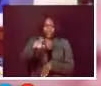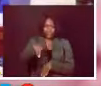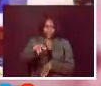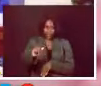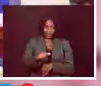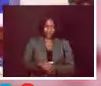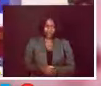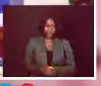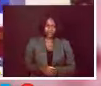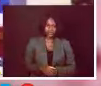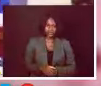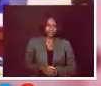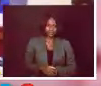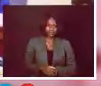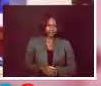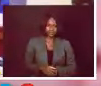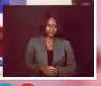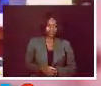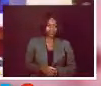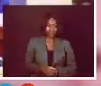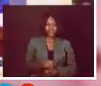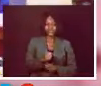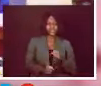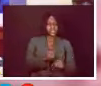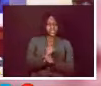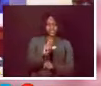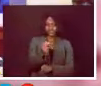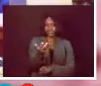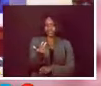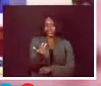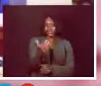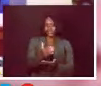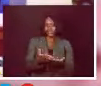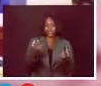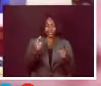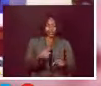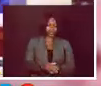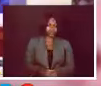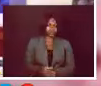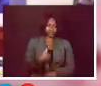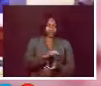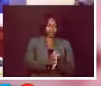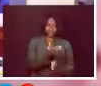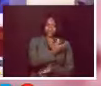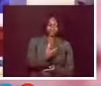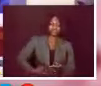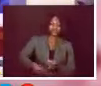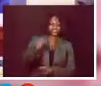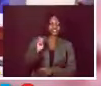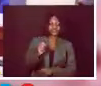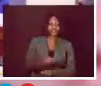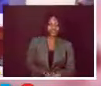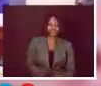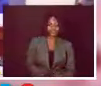Then something happened in 2013. I became chief whip.